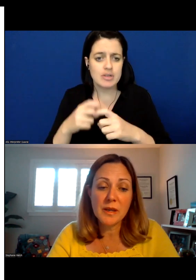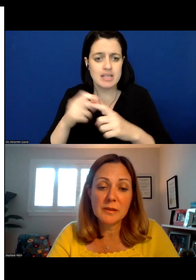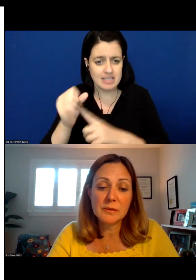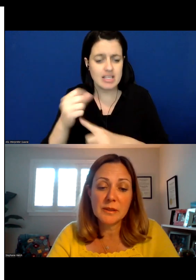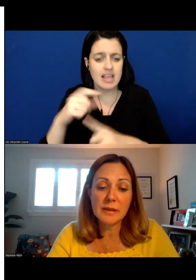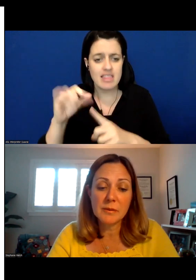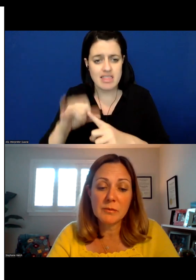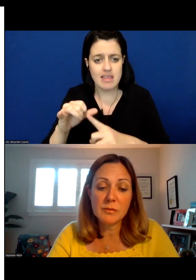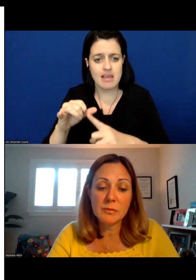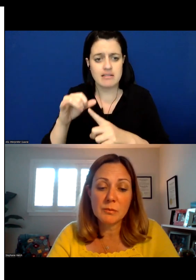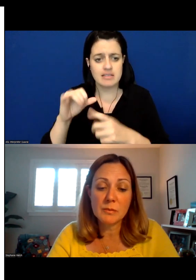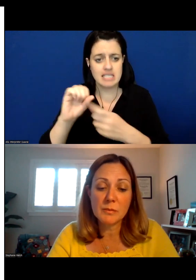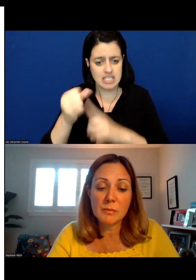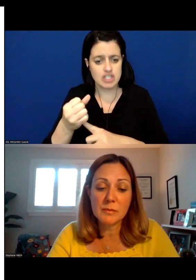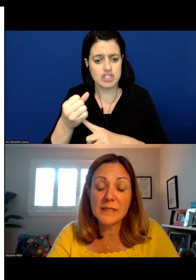condition